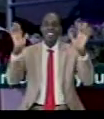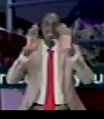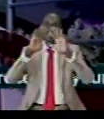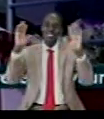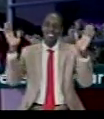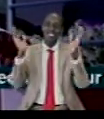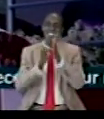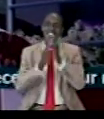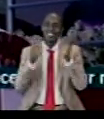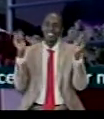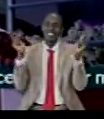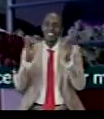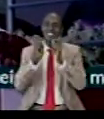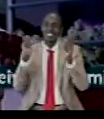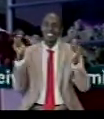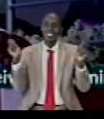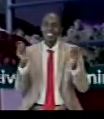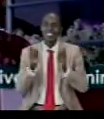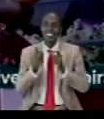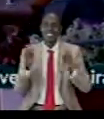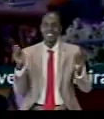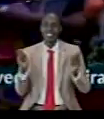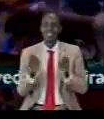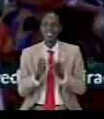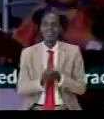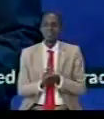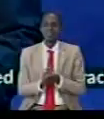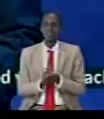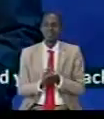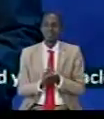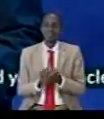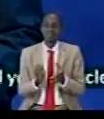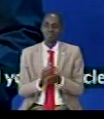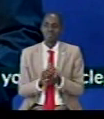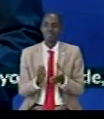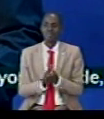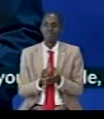Hallelujah! Put your hands together for Christ.